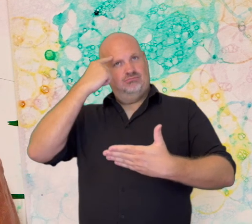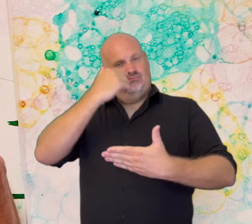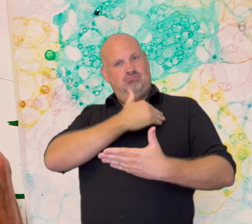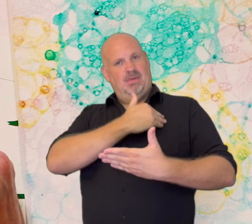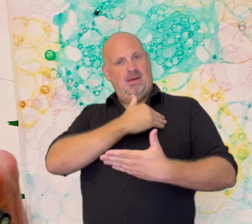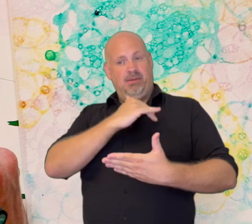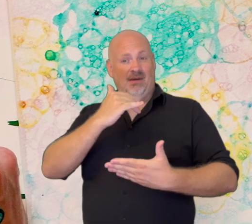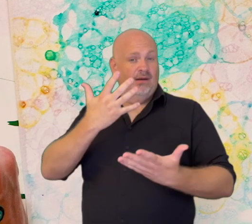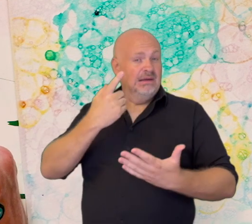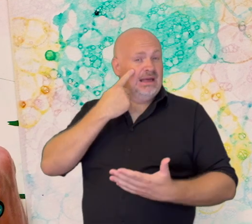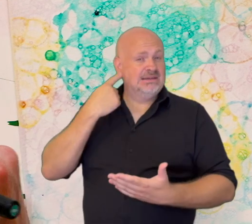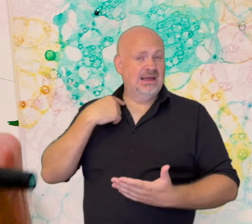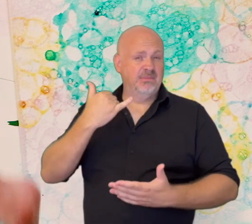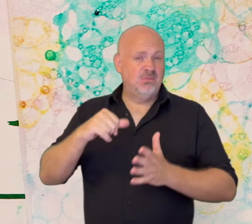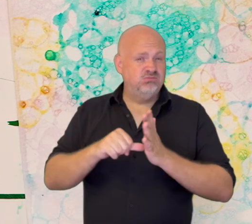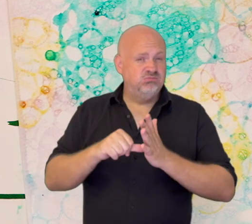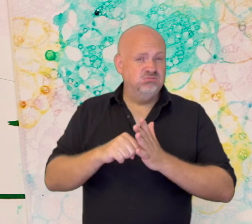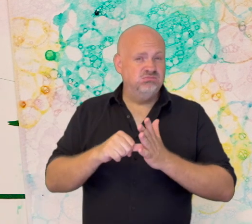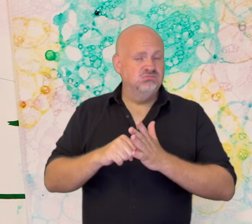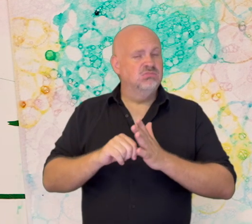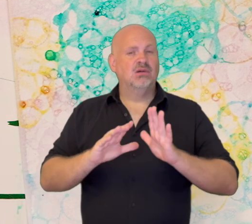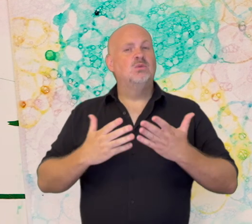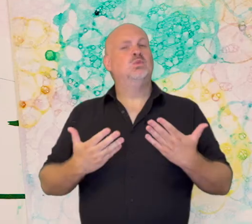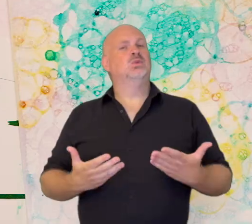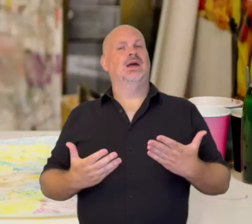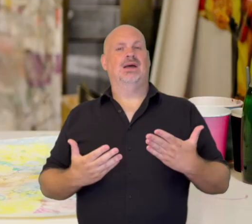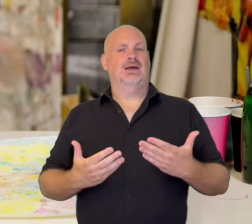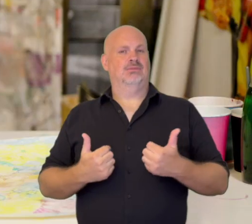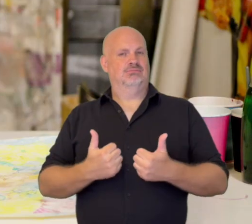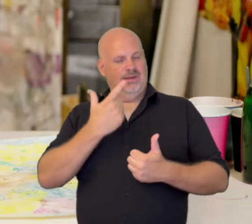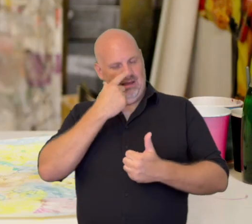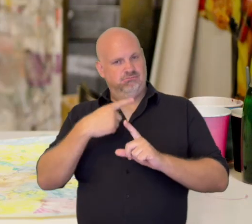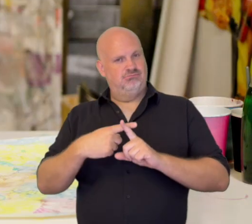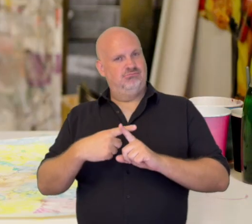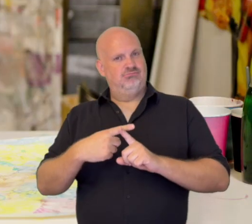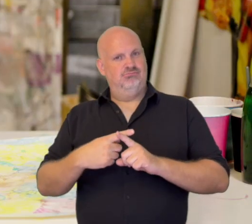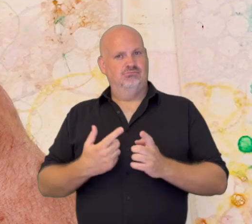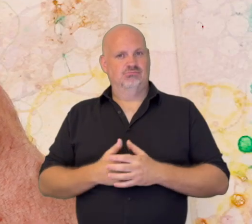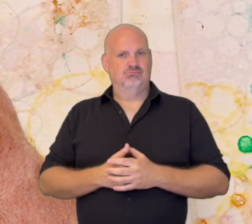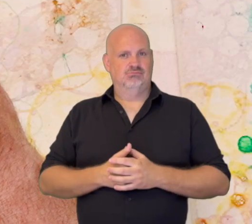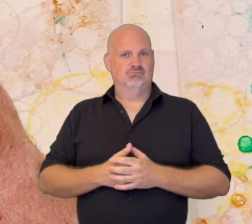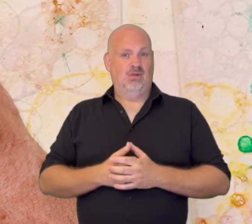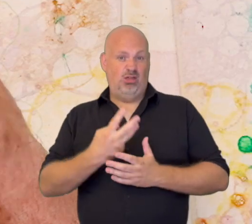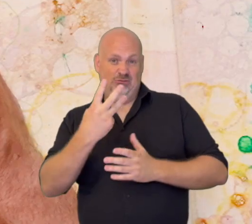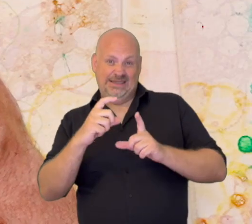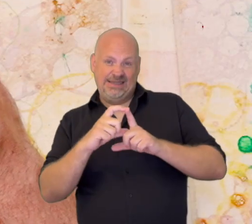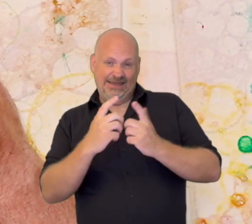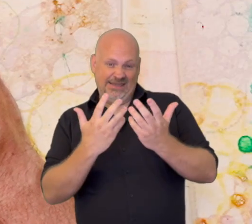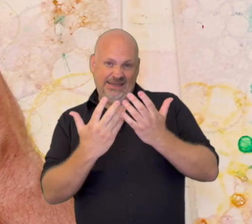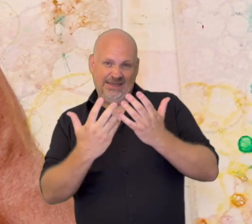if yesterday was tough, today doesn't have to be. We can even put a little bit of 3D on here with a lighter